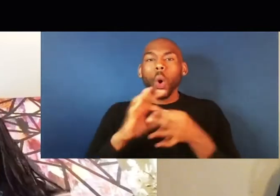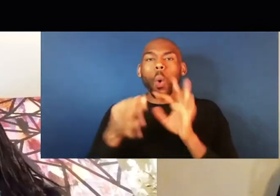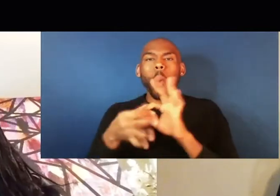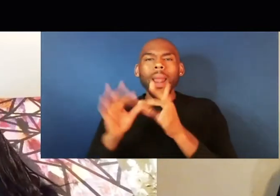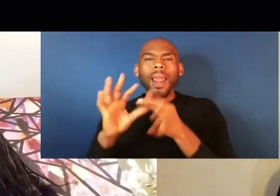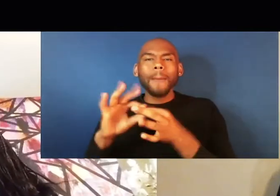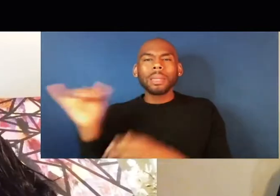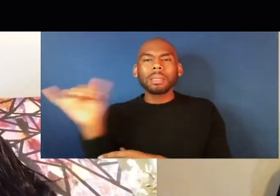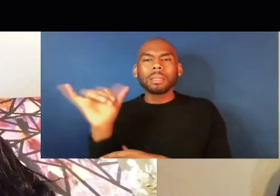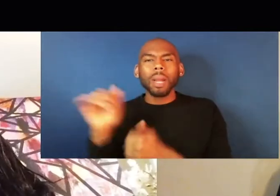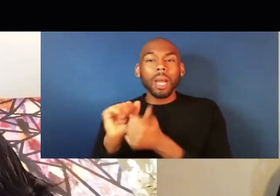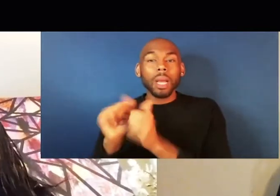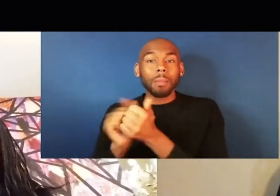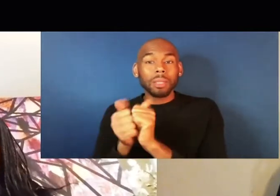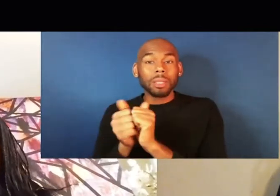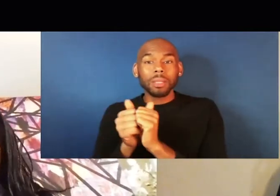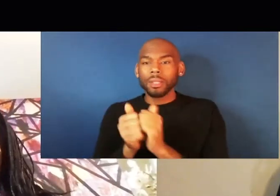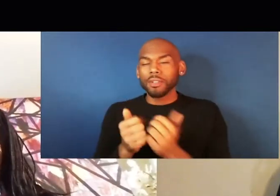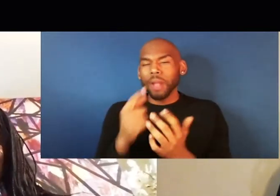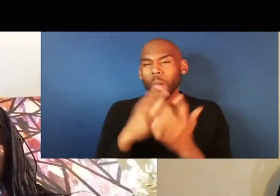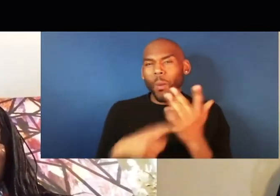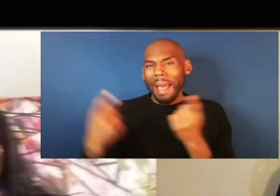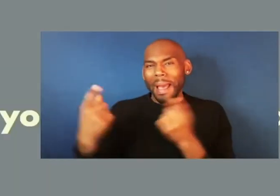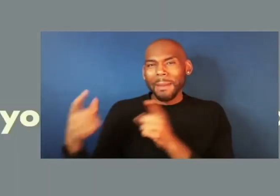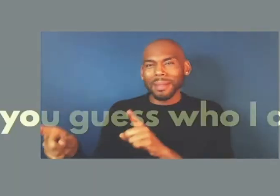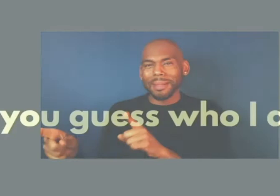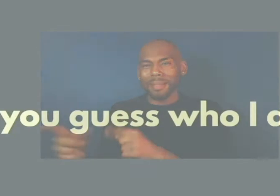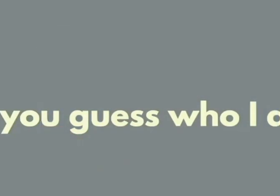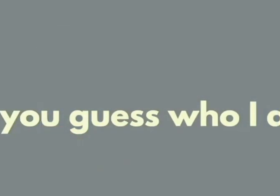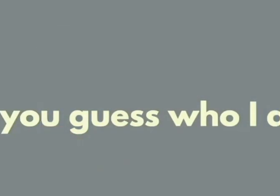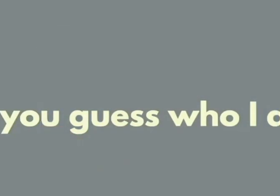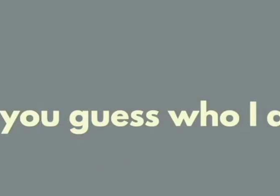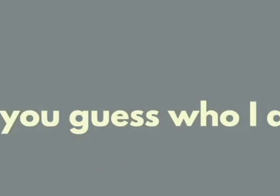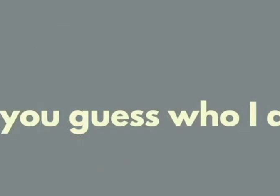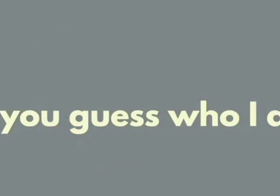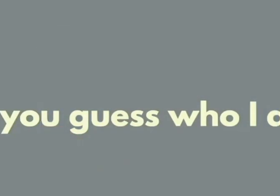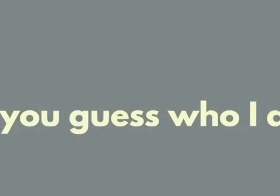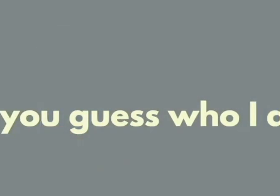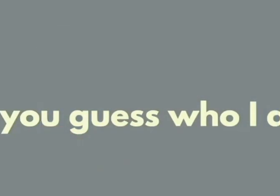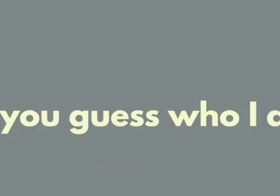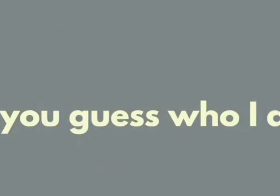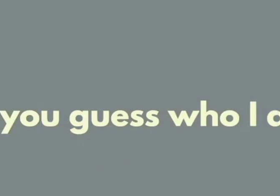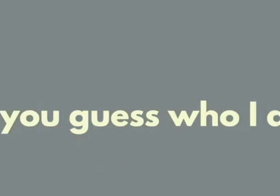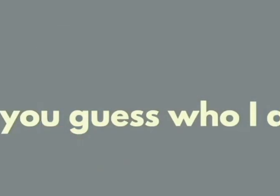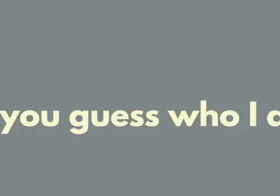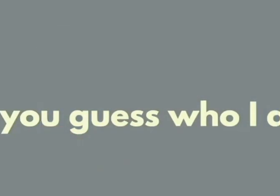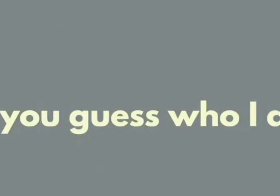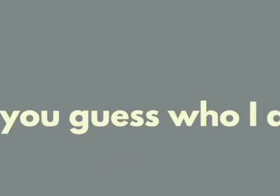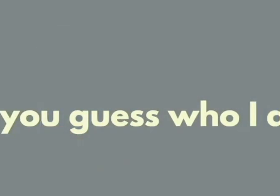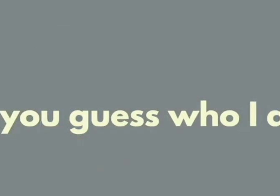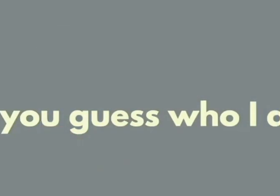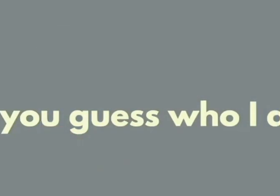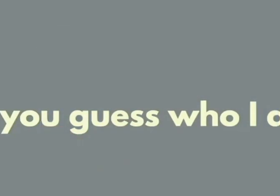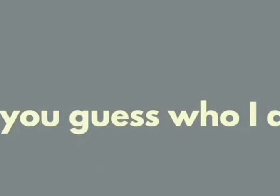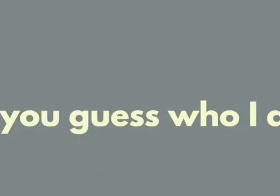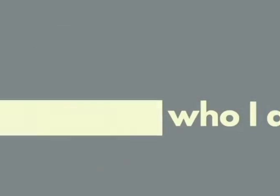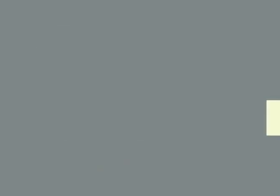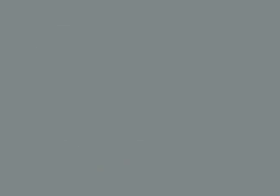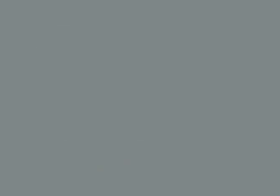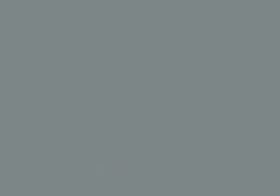an Olympics kind of a competition and what that takes. A new question appears. Can you guess who I am?